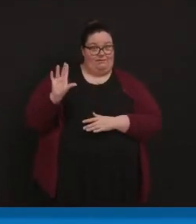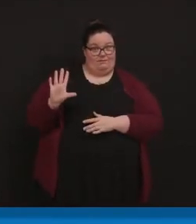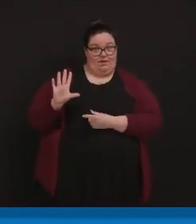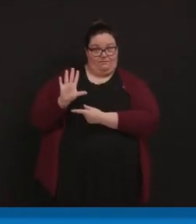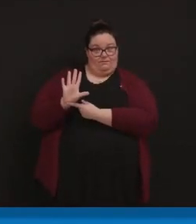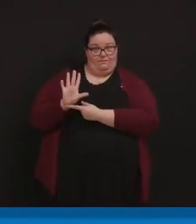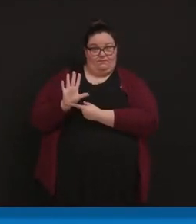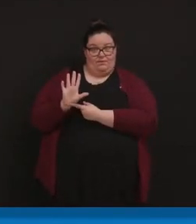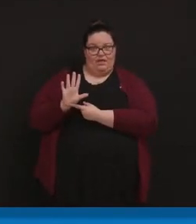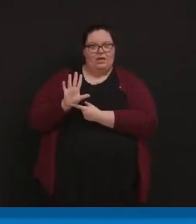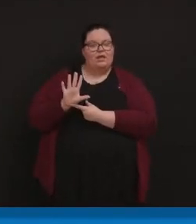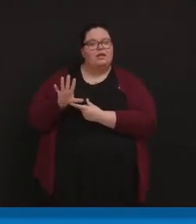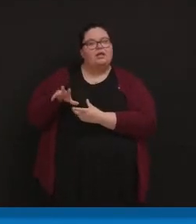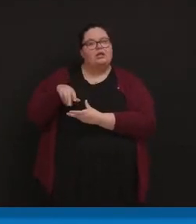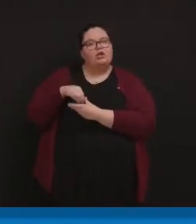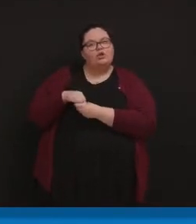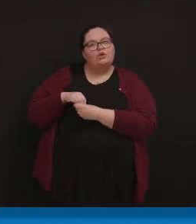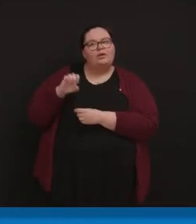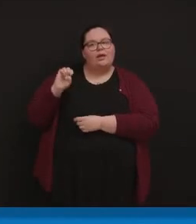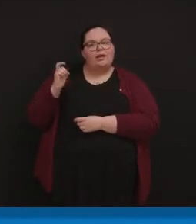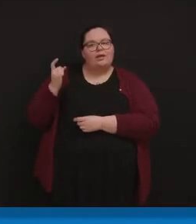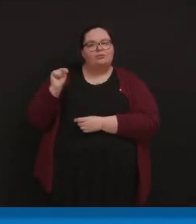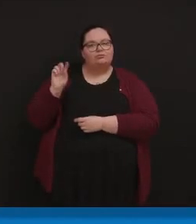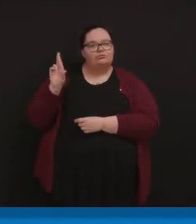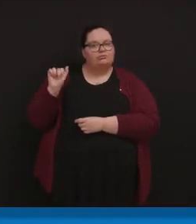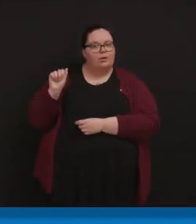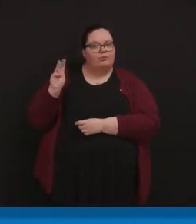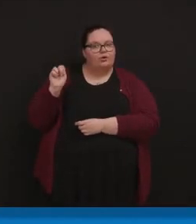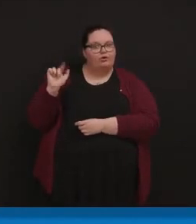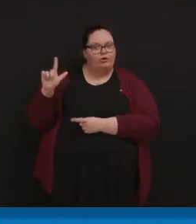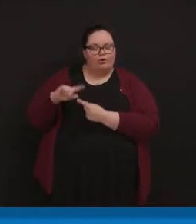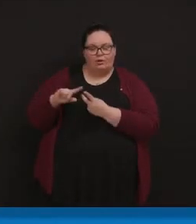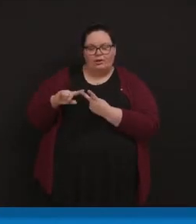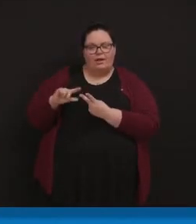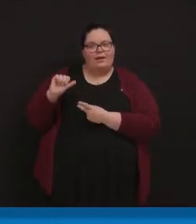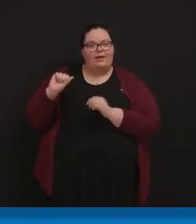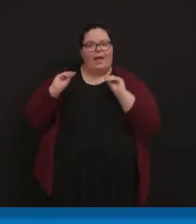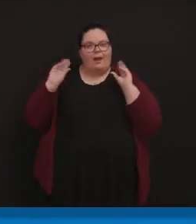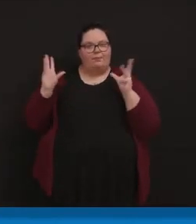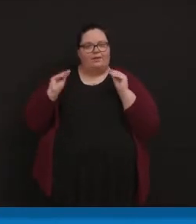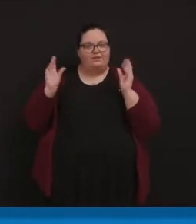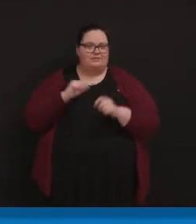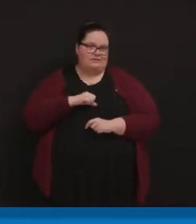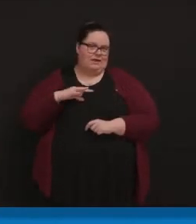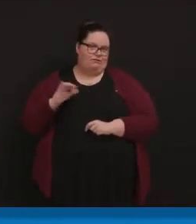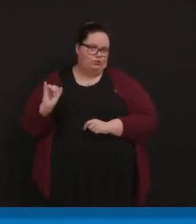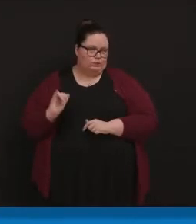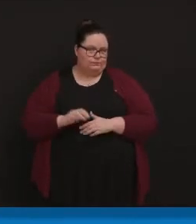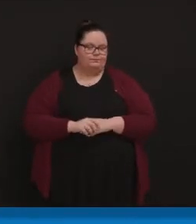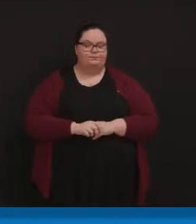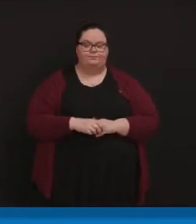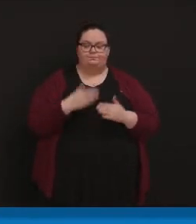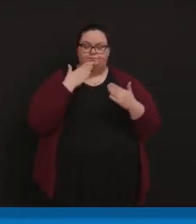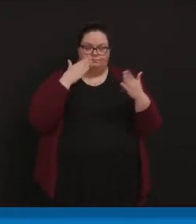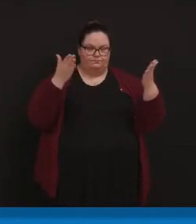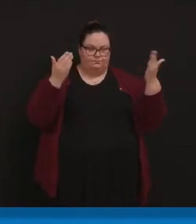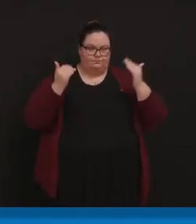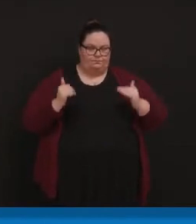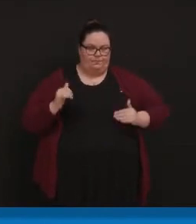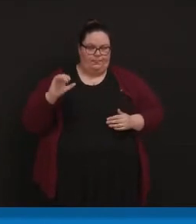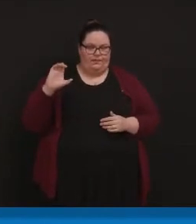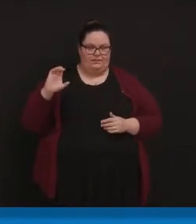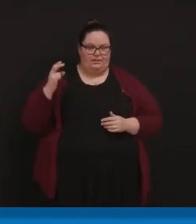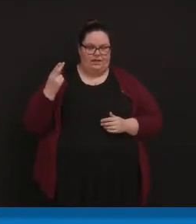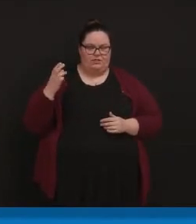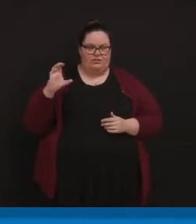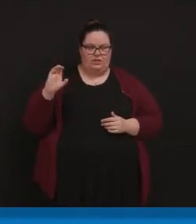also includes the extramural and ambulance New Brunswick staff as well. Thank you, Ms. Sutherland. Vicky Hogarth,